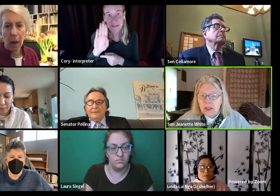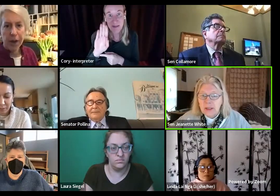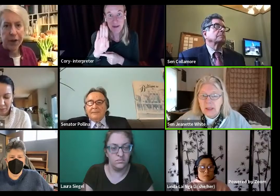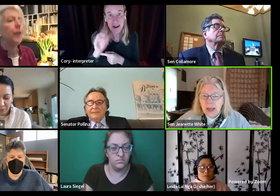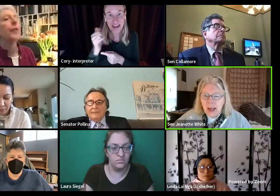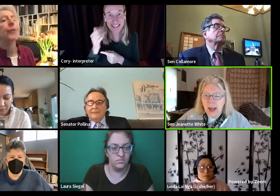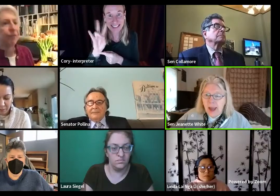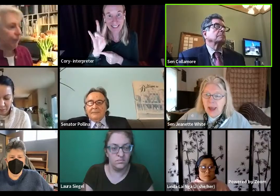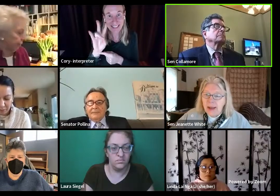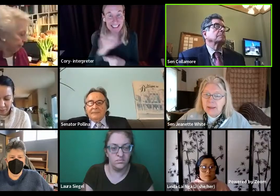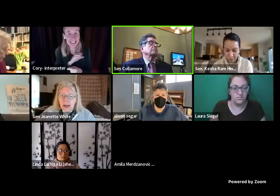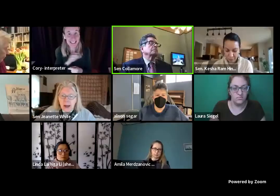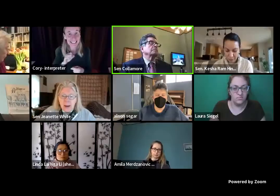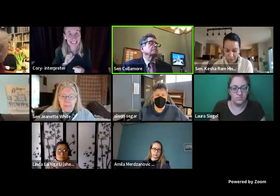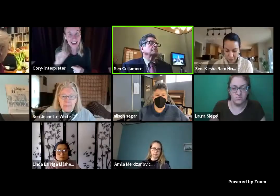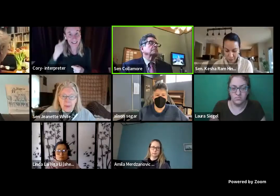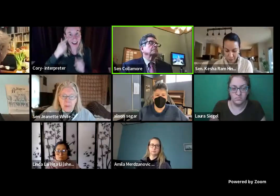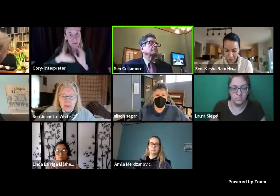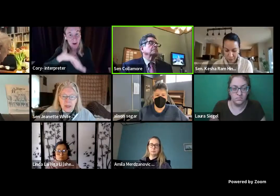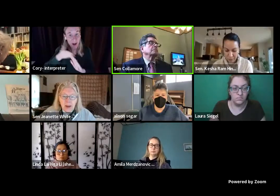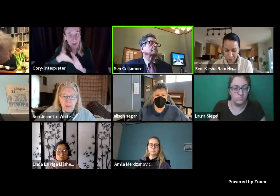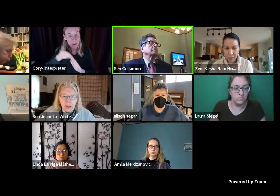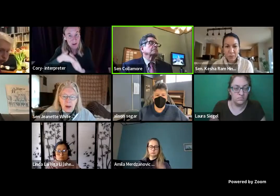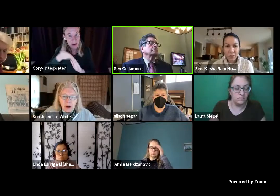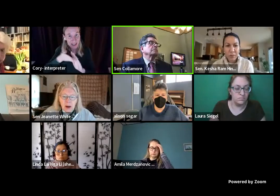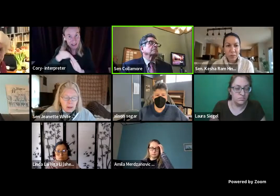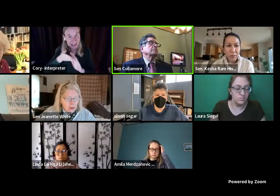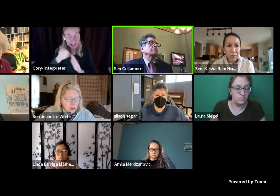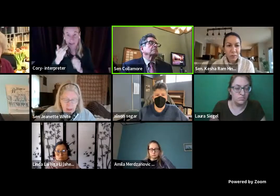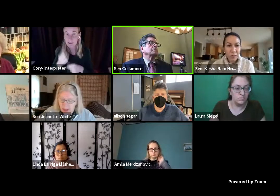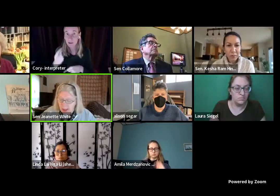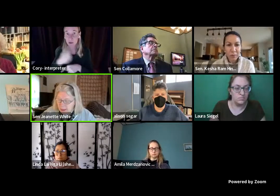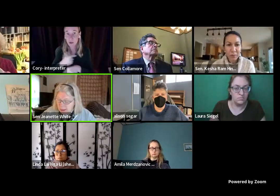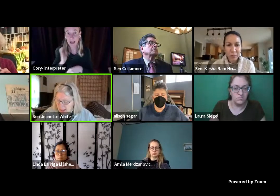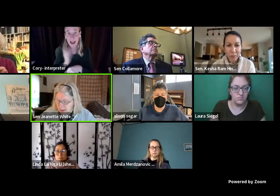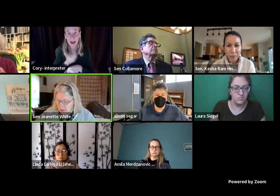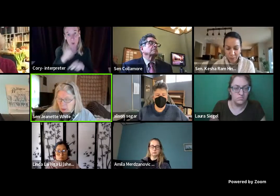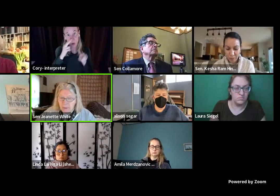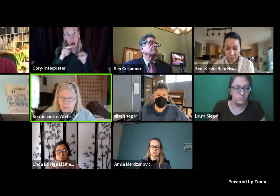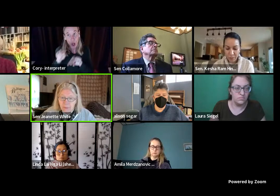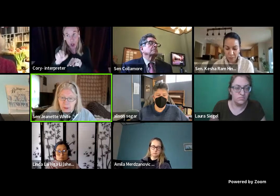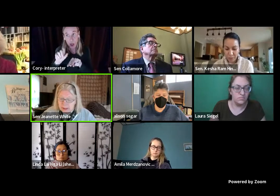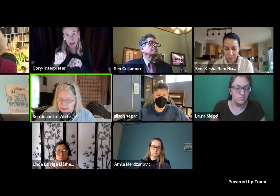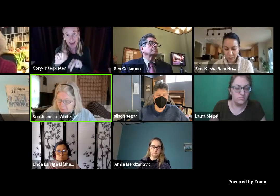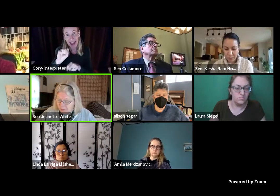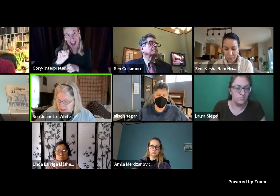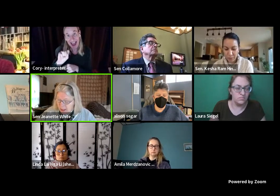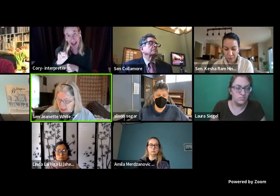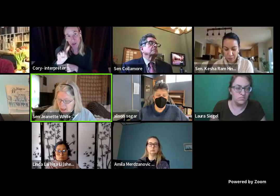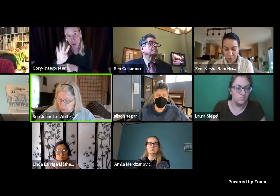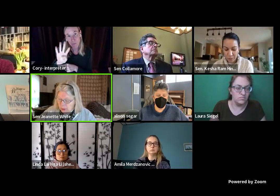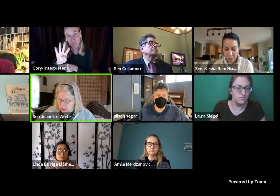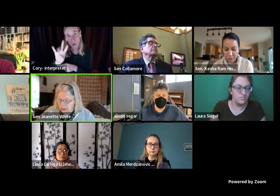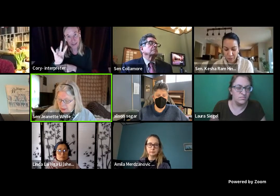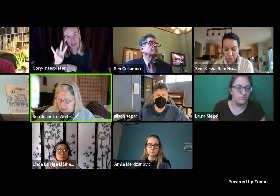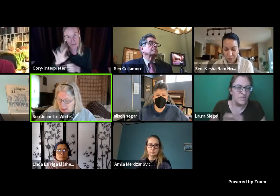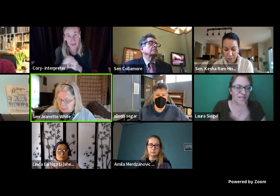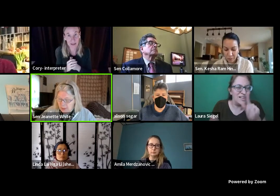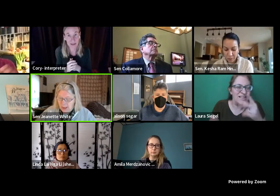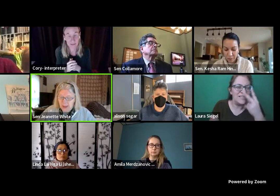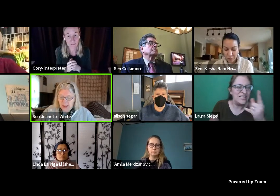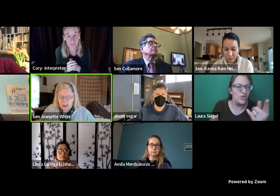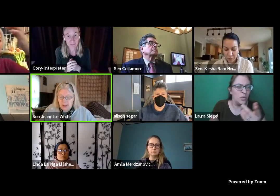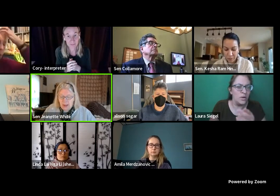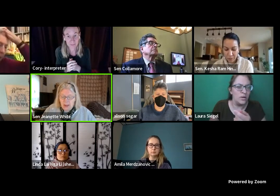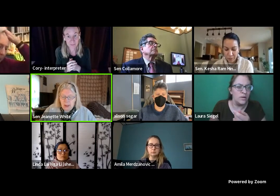operations and um today we are looking at s-147 which is